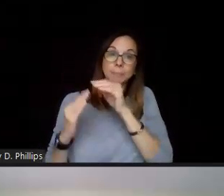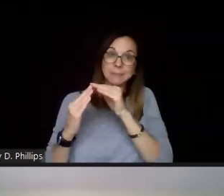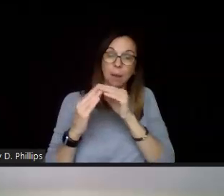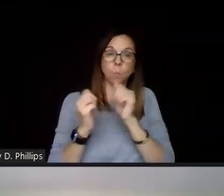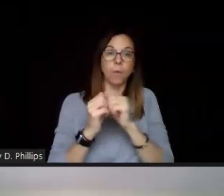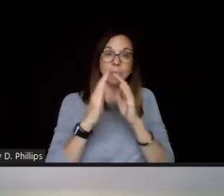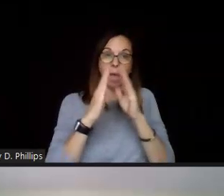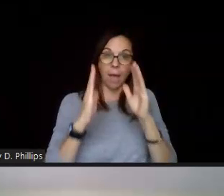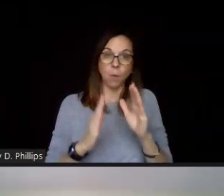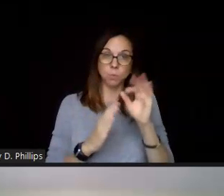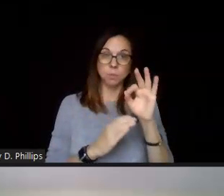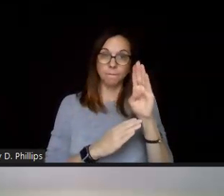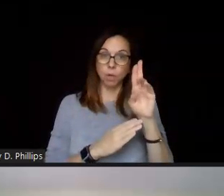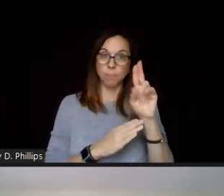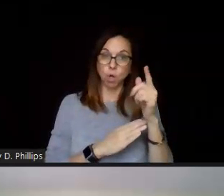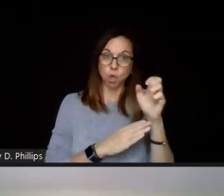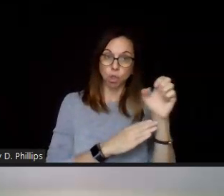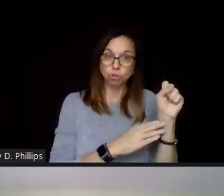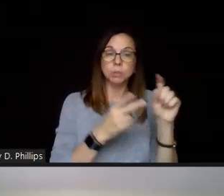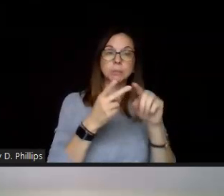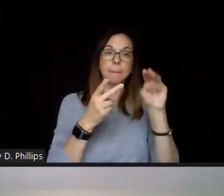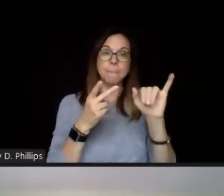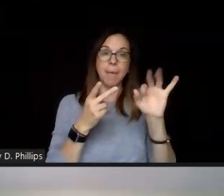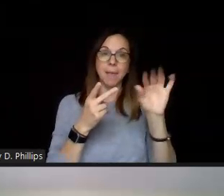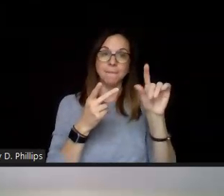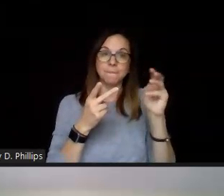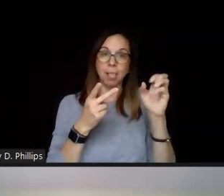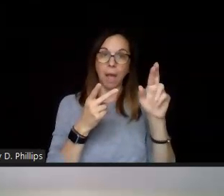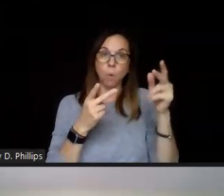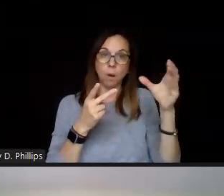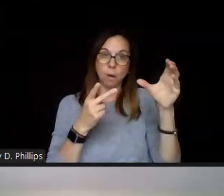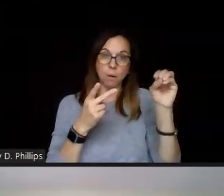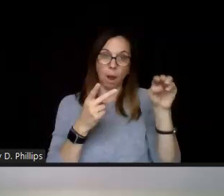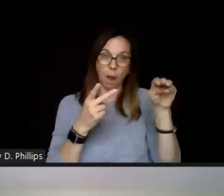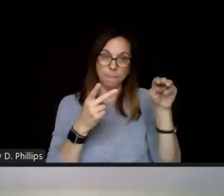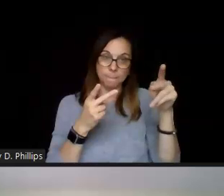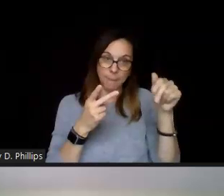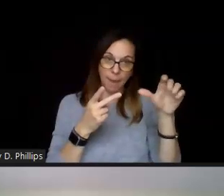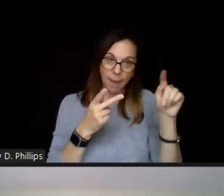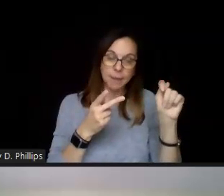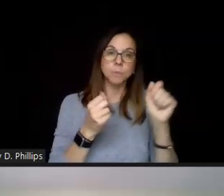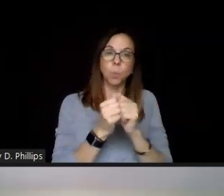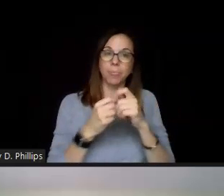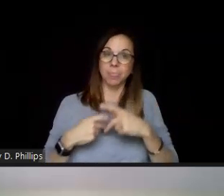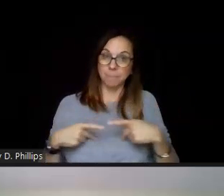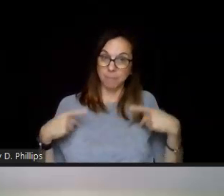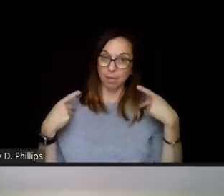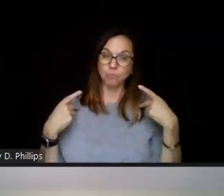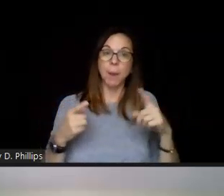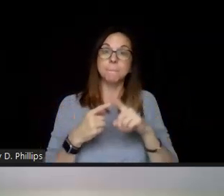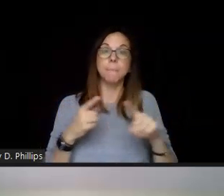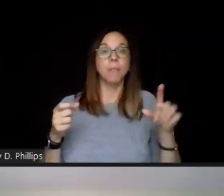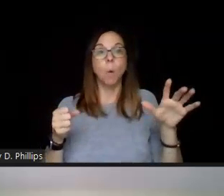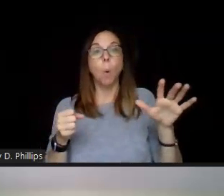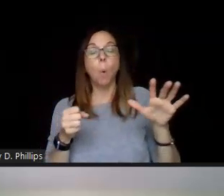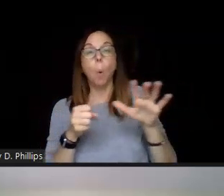of Burgesses and the Mayflower Compact with the Pilgrims. But from there, when we look at the entire